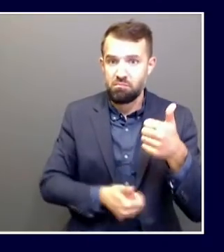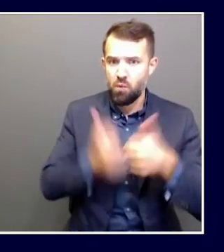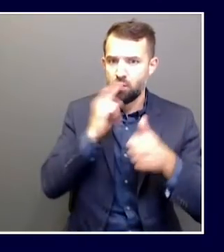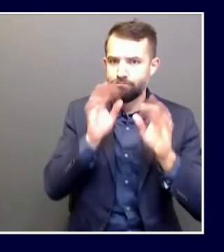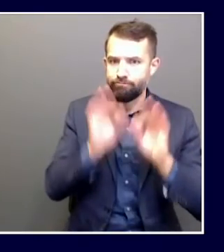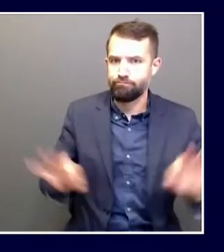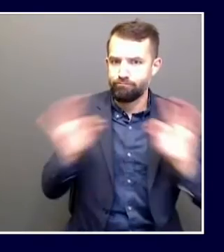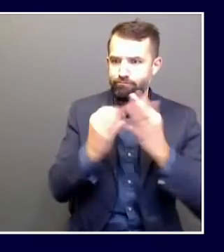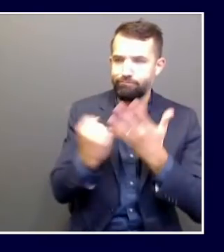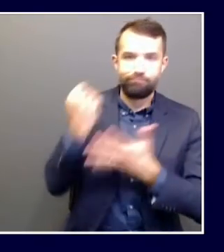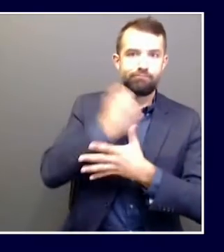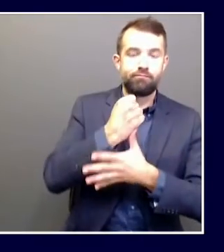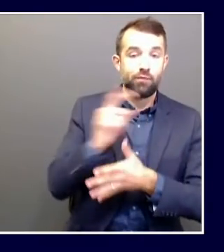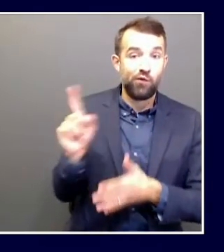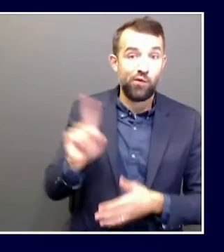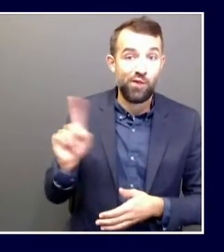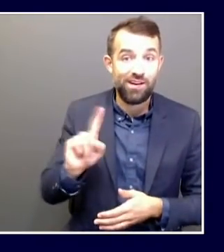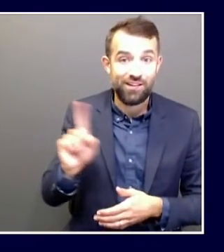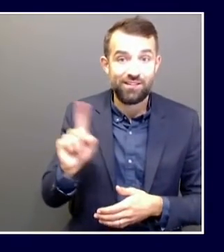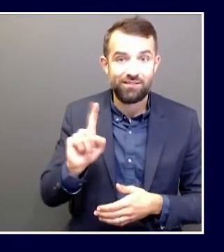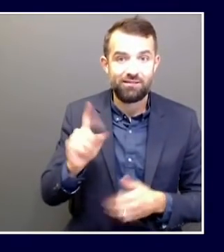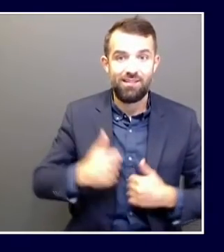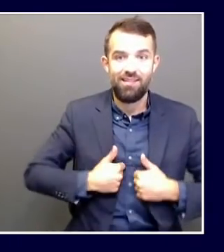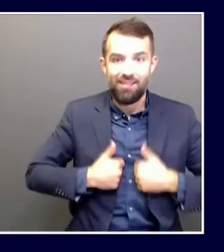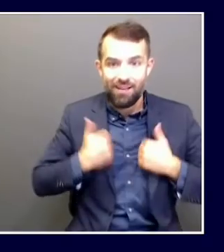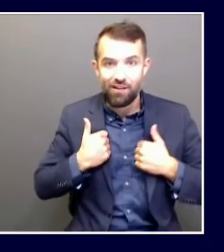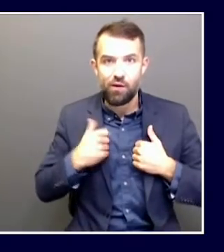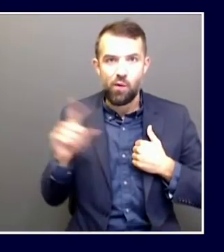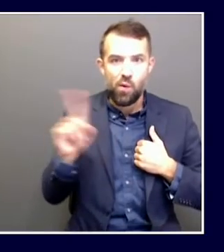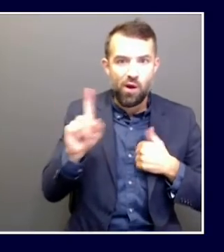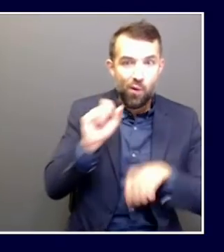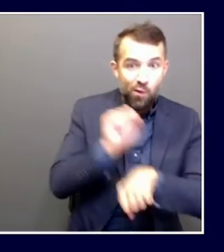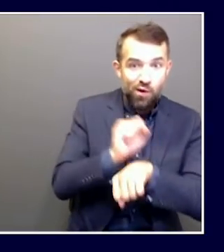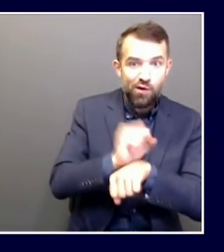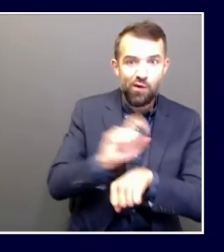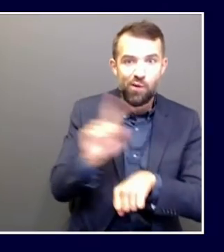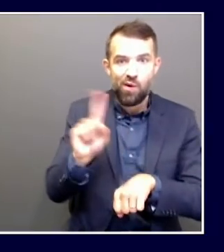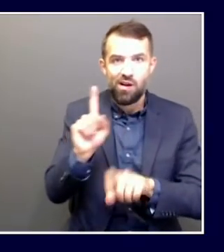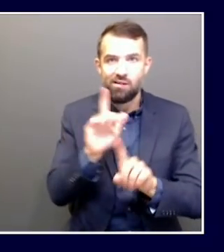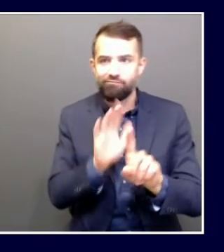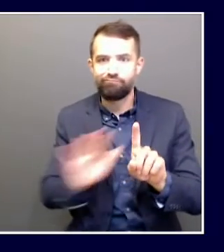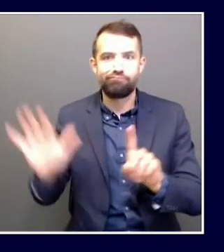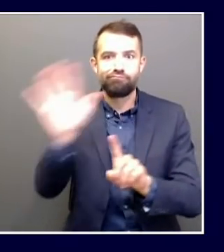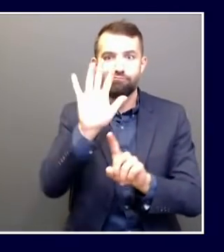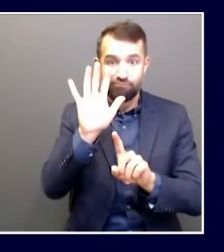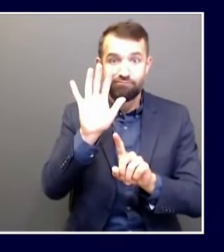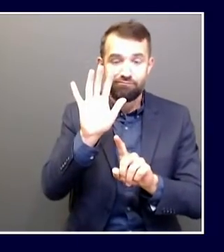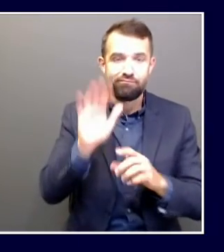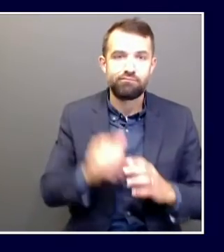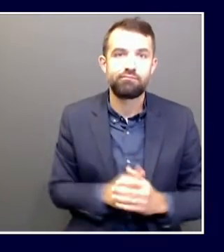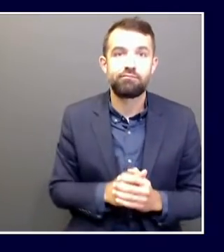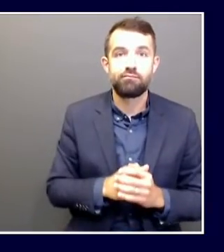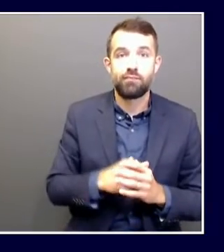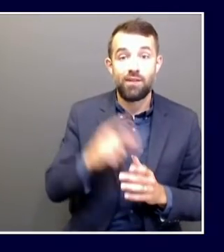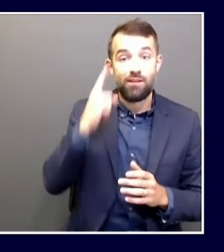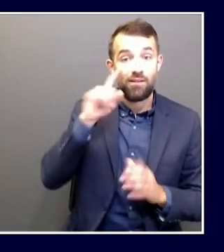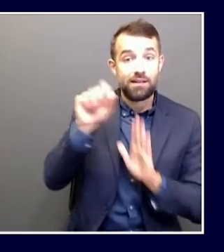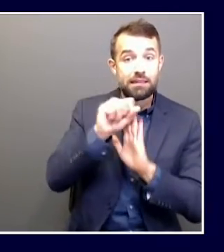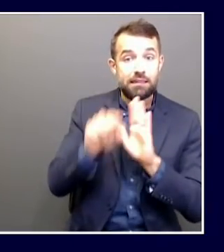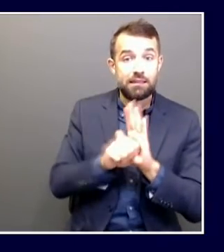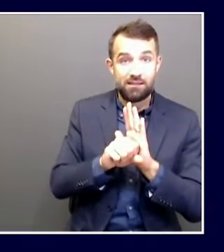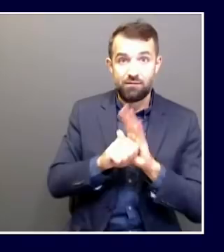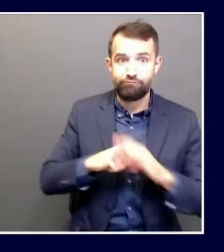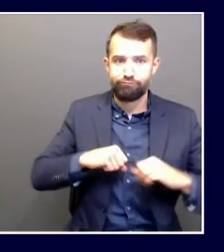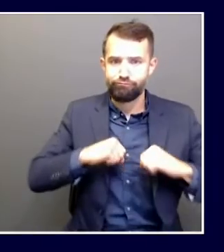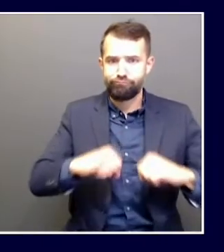be effective at a population level, we need to have equal coverage throughout the state. And right now